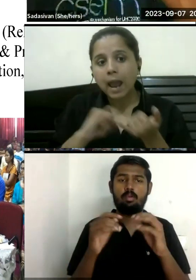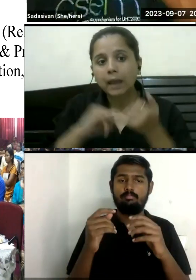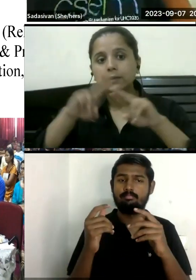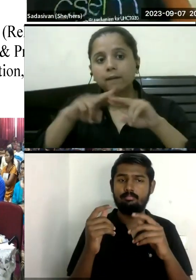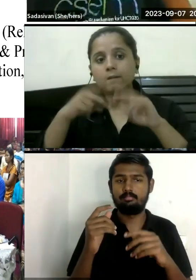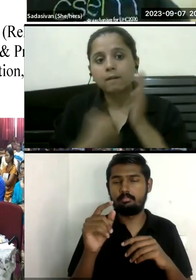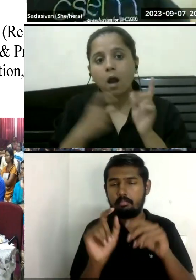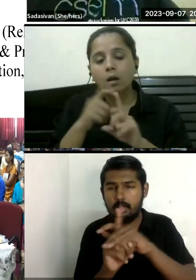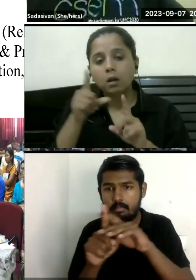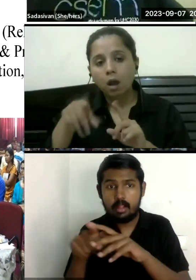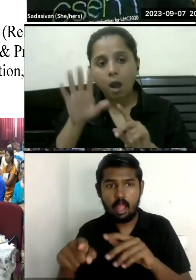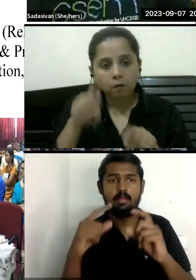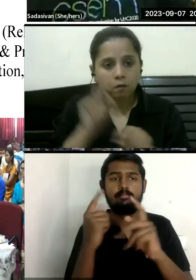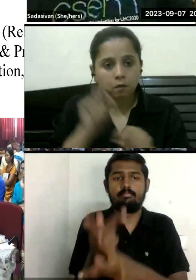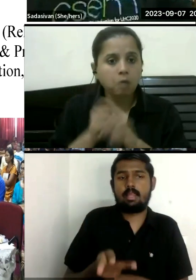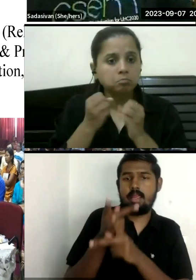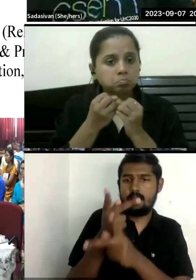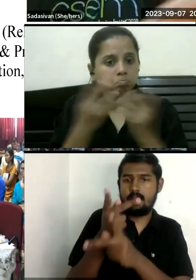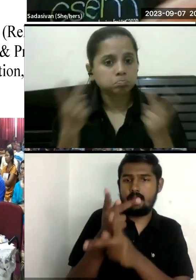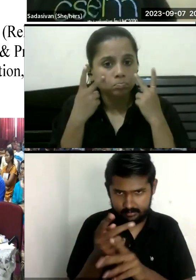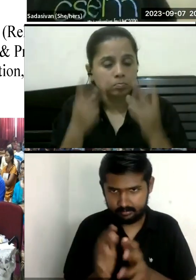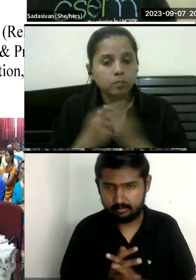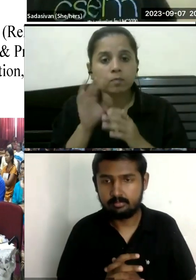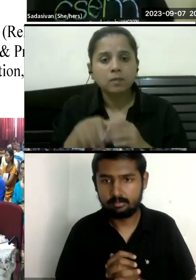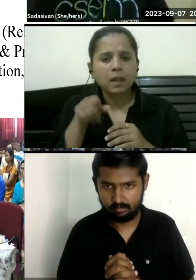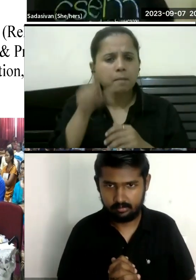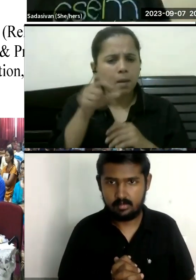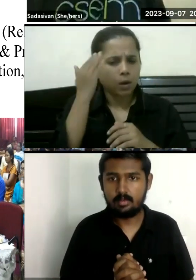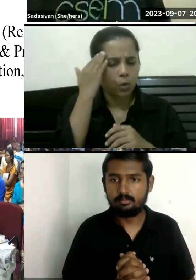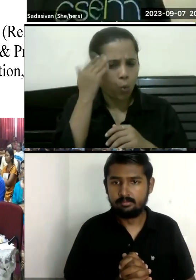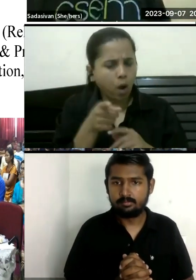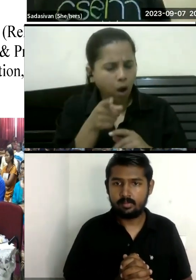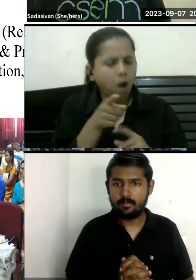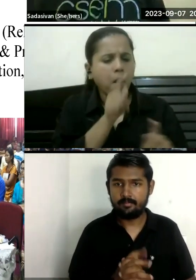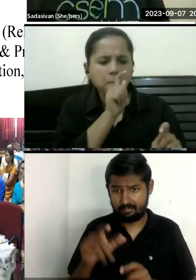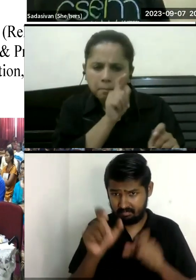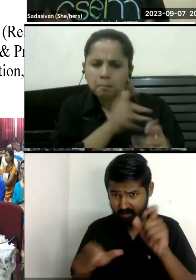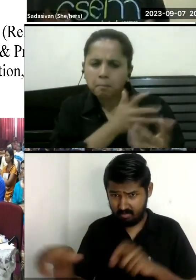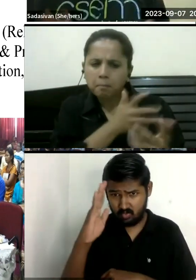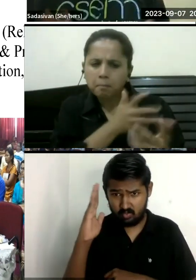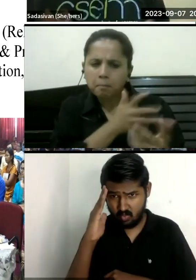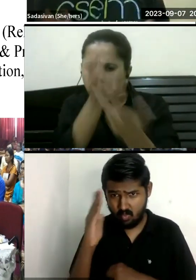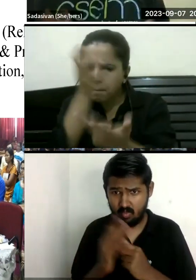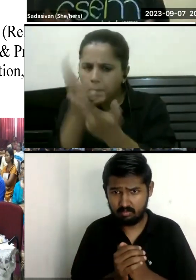having a specific dashboard of specific stakeholders, and also like having